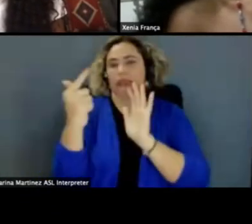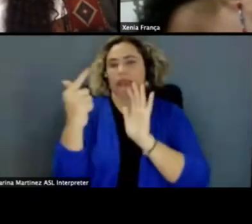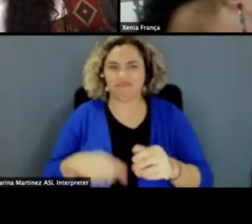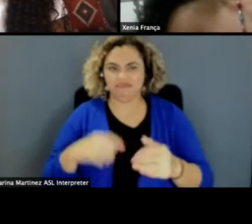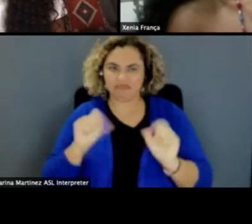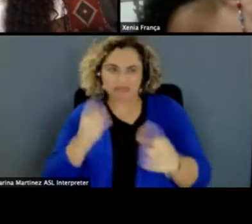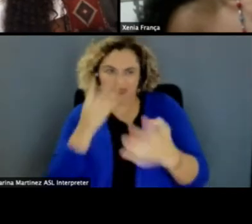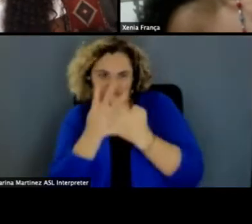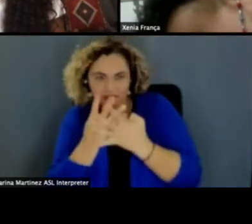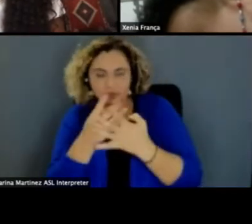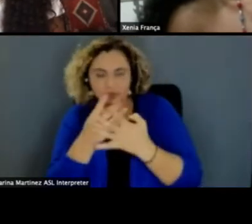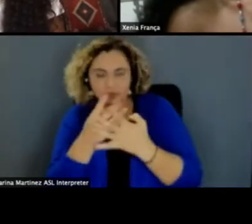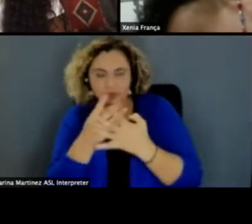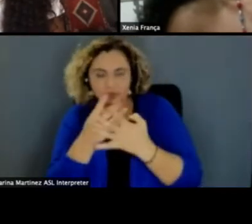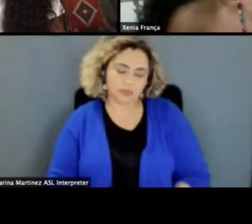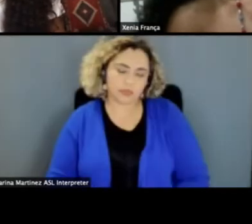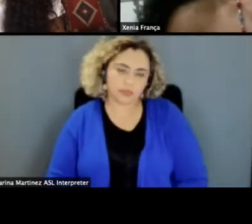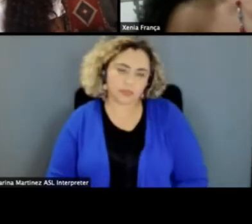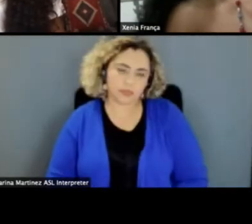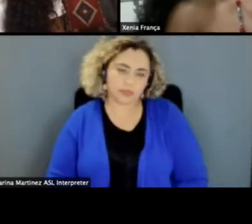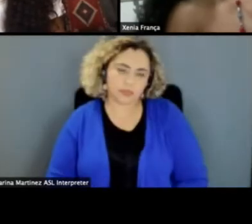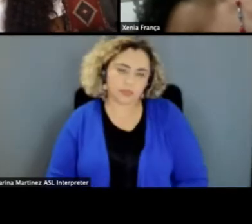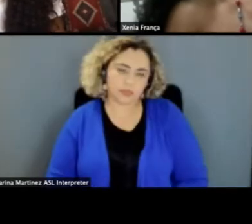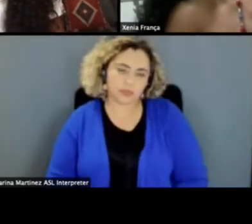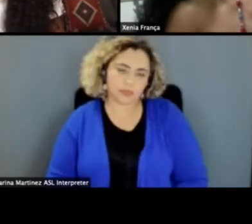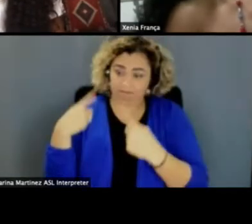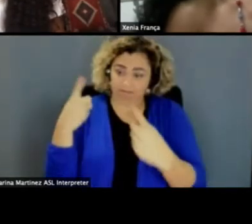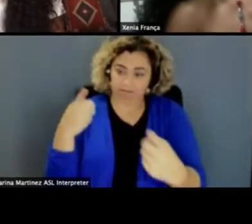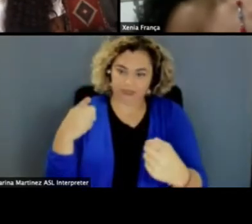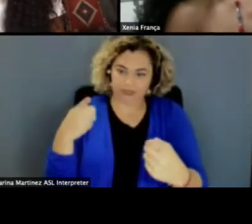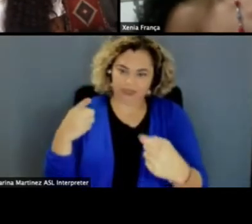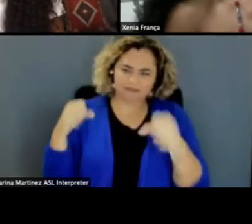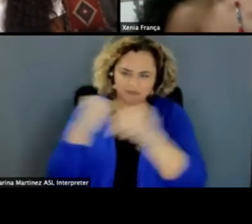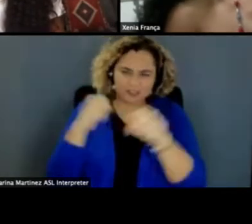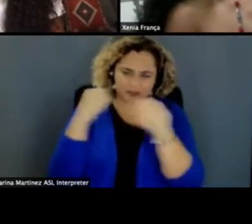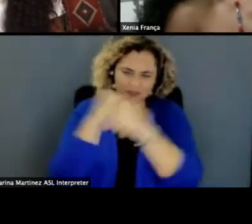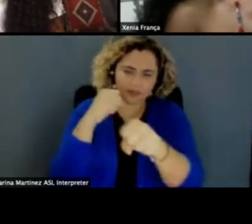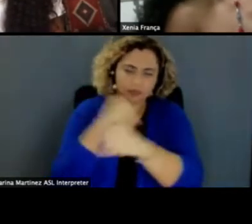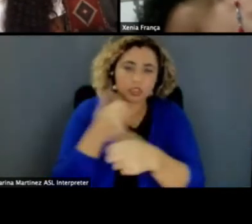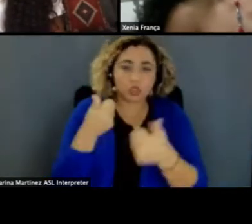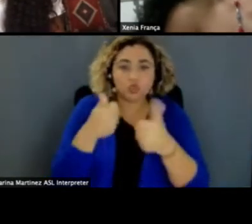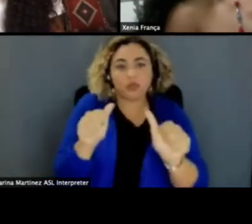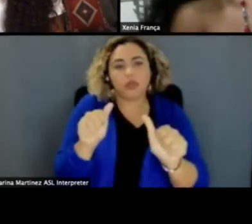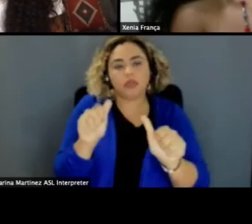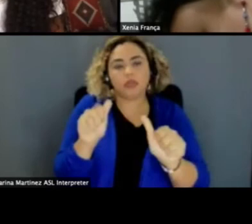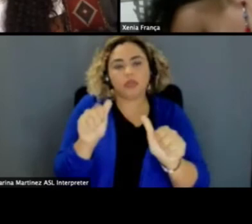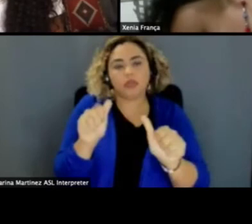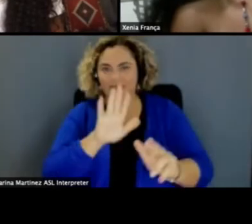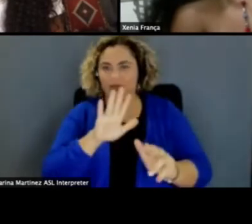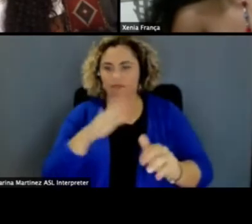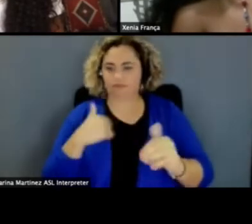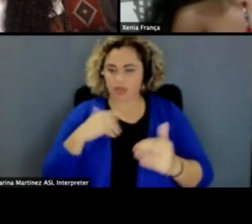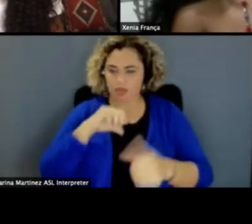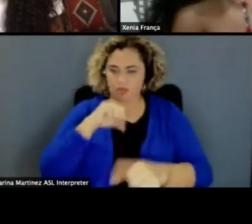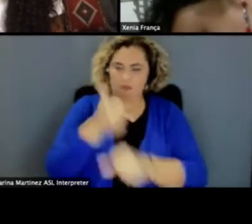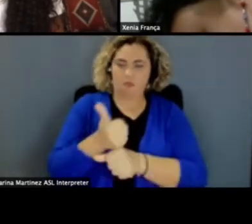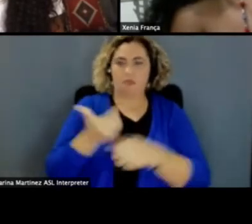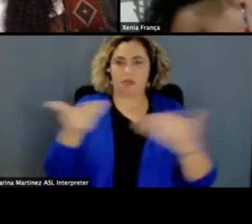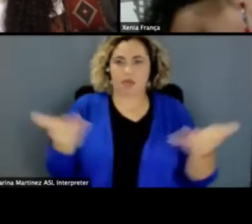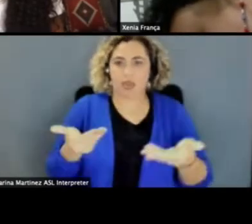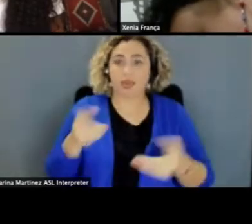And so there's been a very engaging fight since then to gain back a position in society. And that's the work that Xenia does